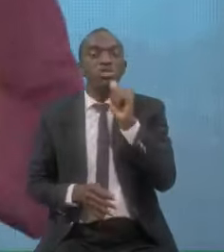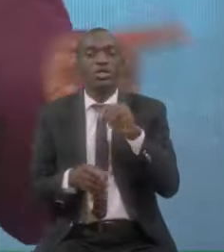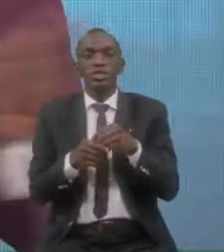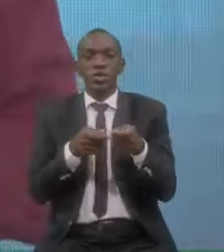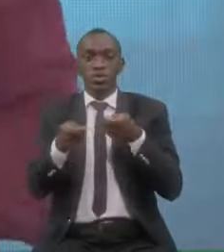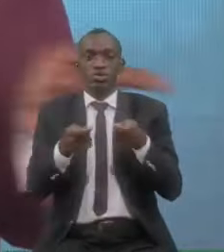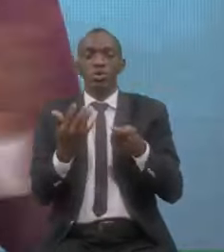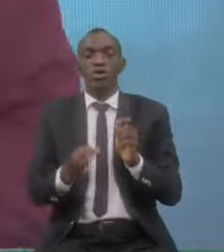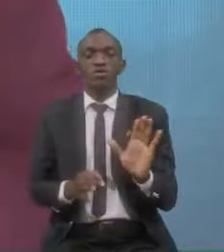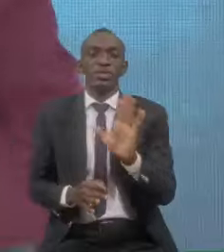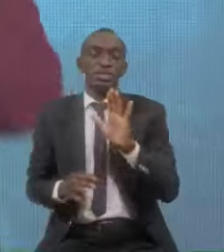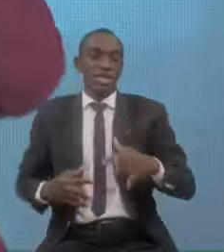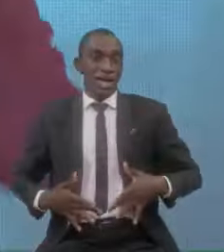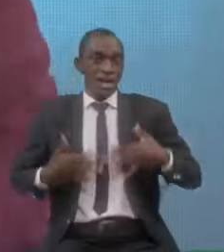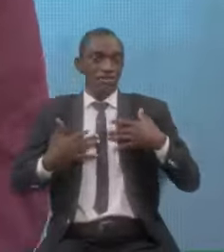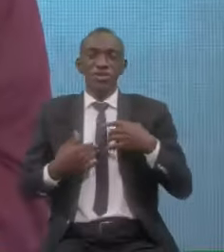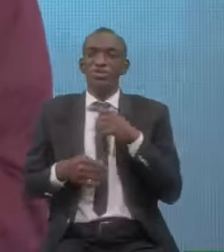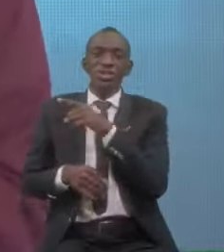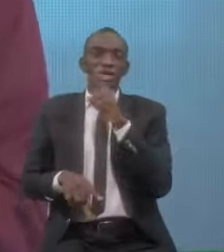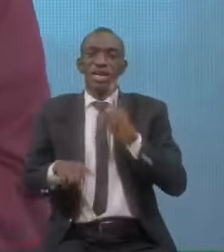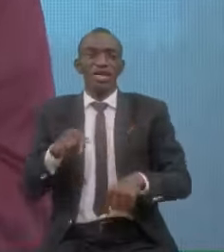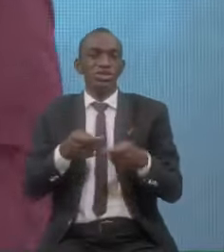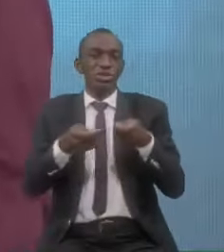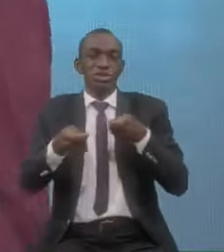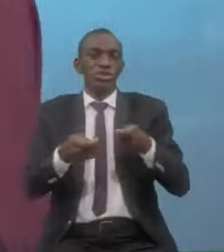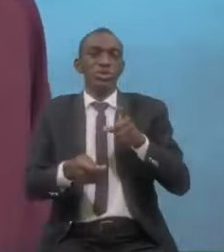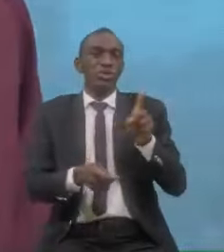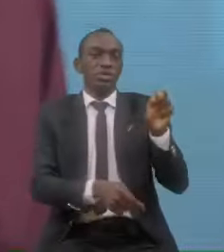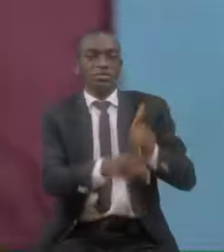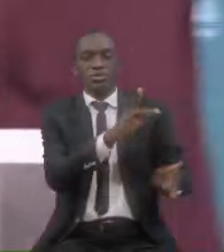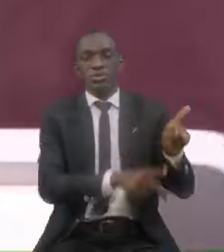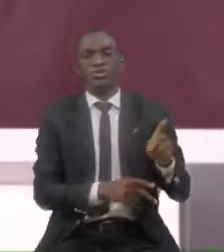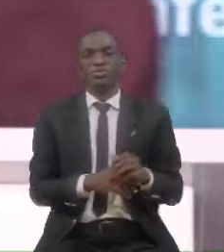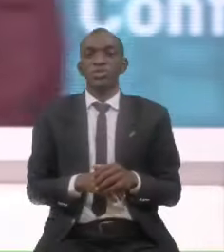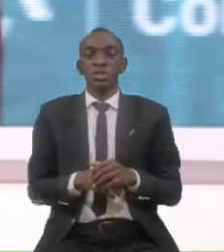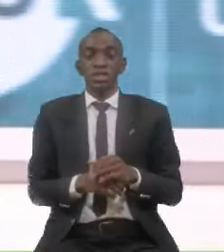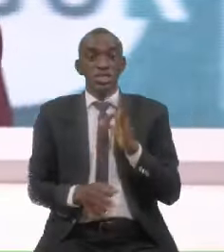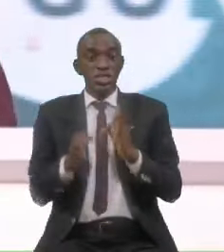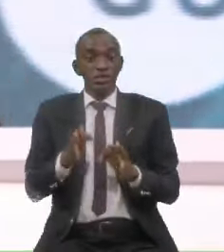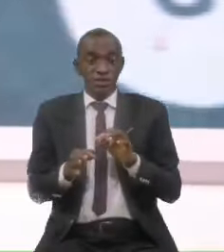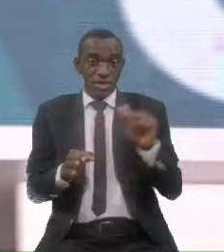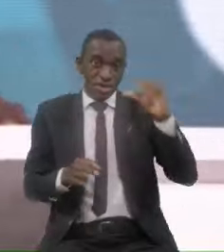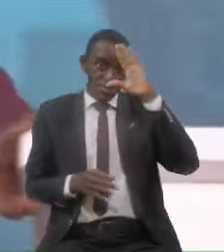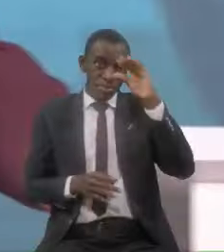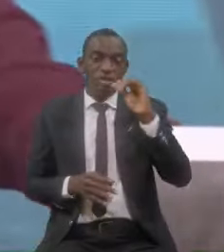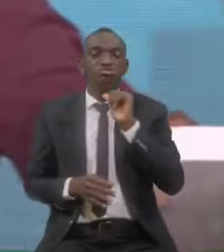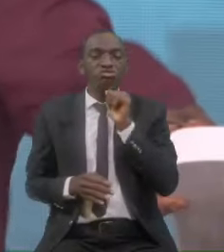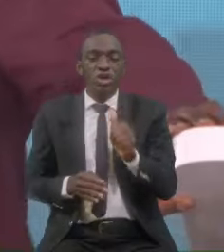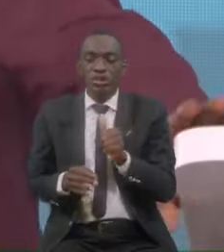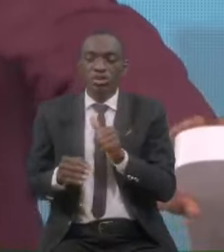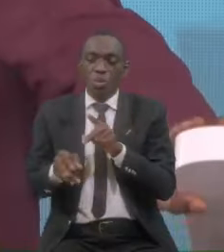he cannot be in control of the congregation. If a man is not watching over his